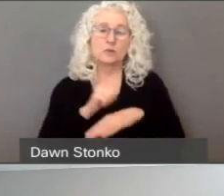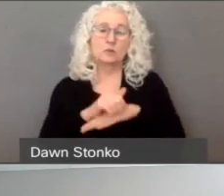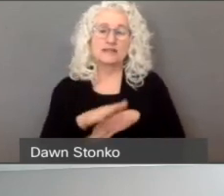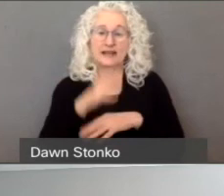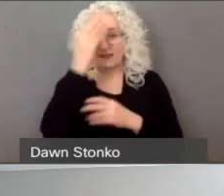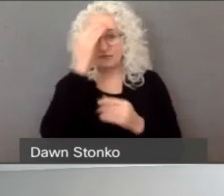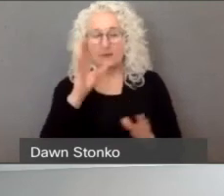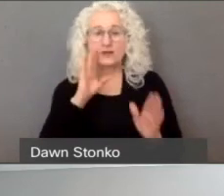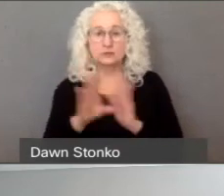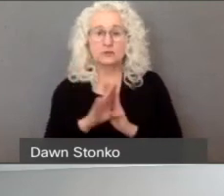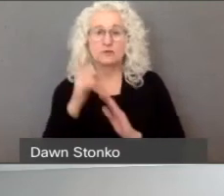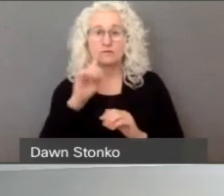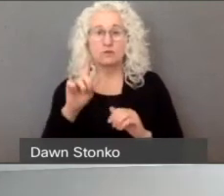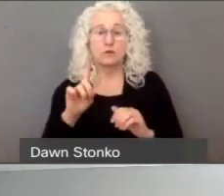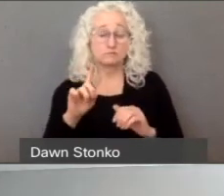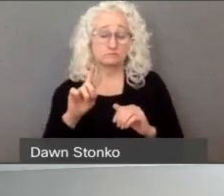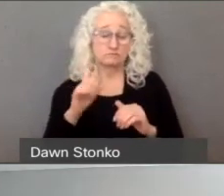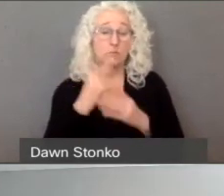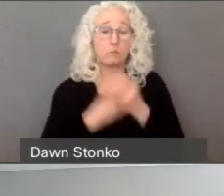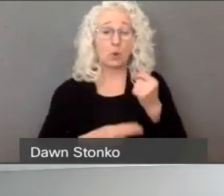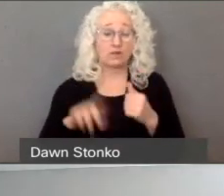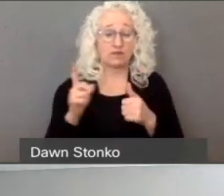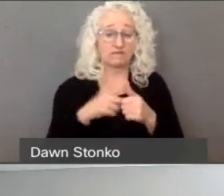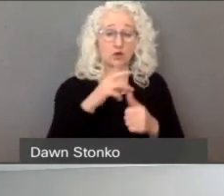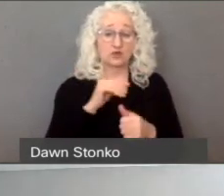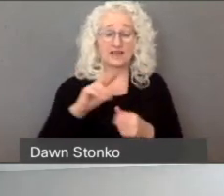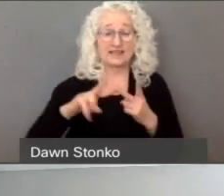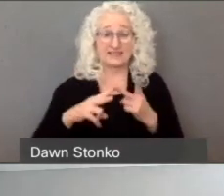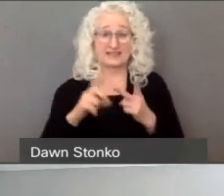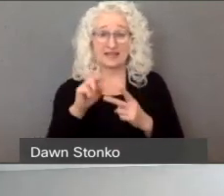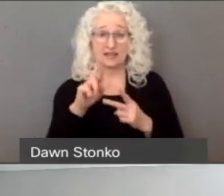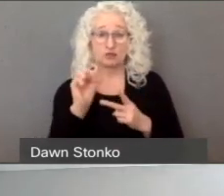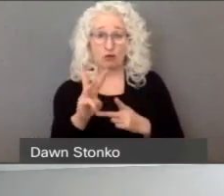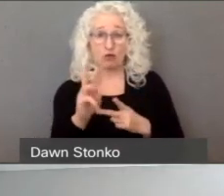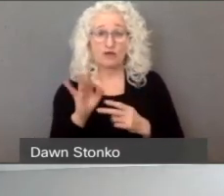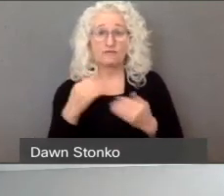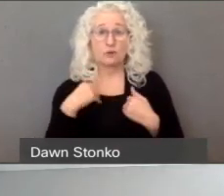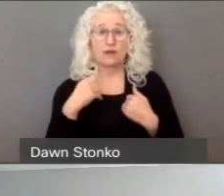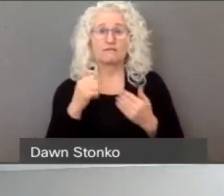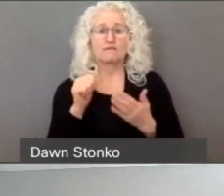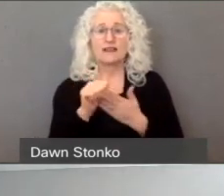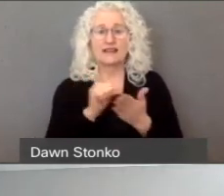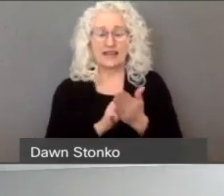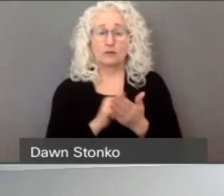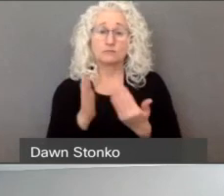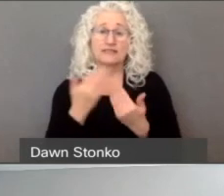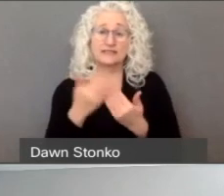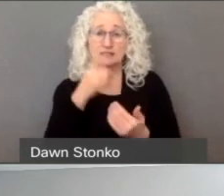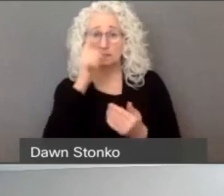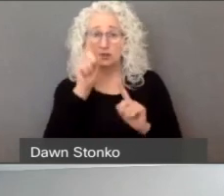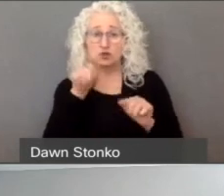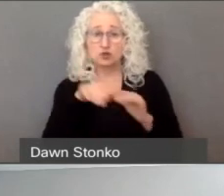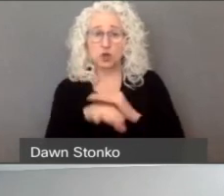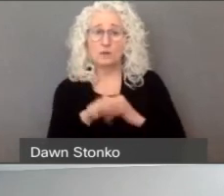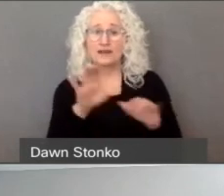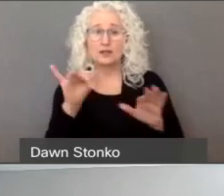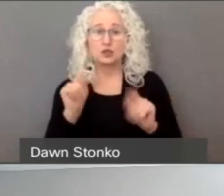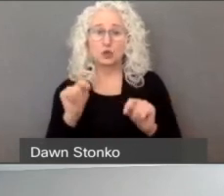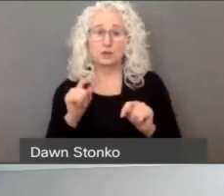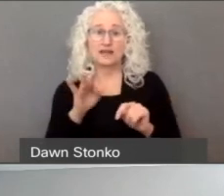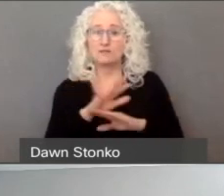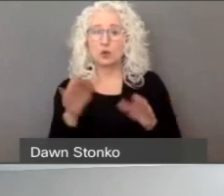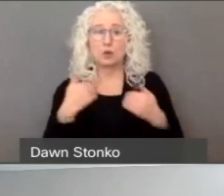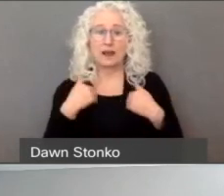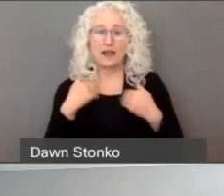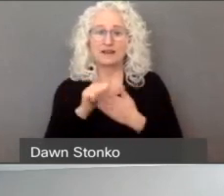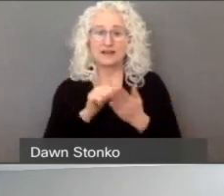the first draw as well as the second draw. And yeah, if you have an account, it's pretty easy because you can just go in there and do it. If you don't have an account, you